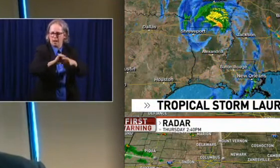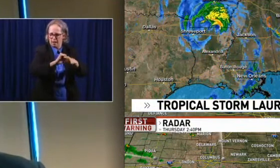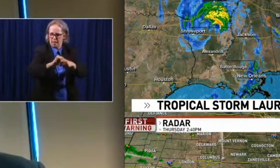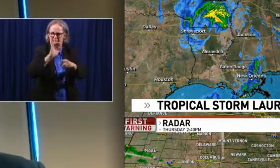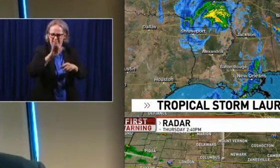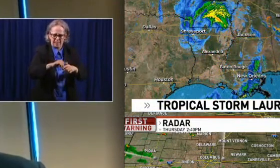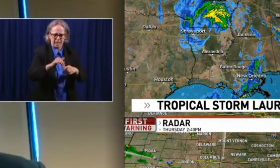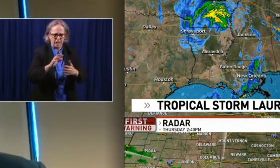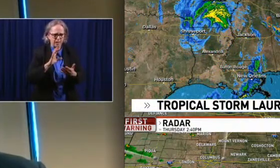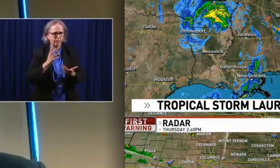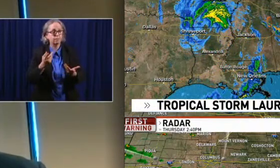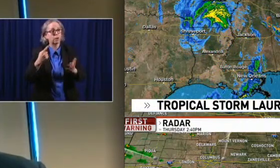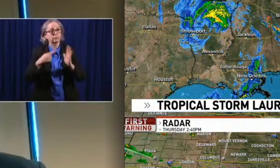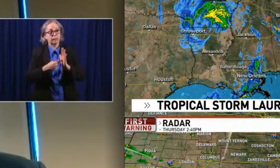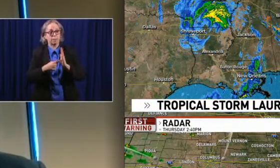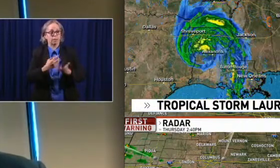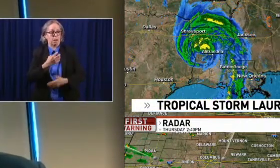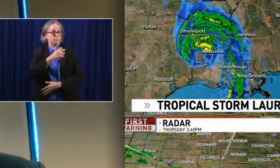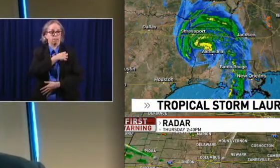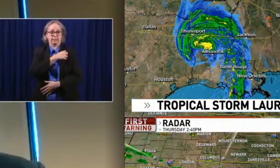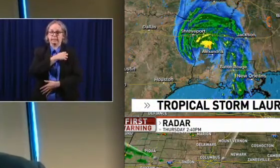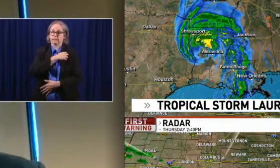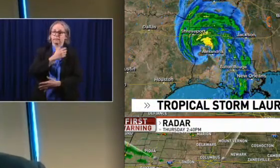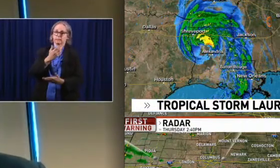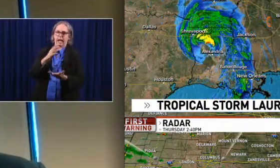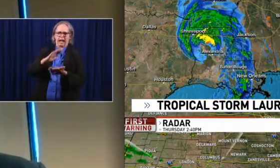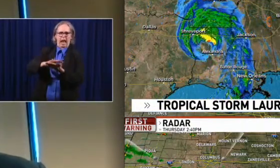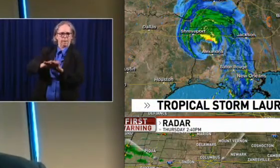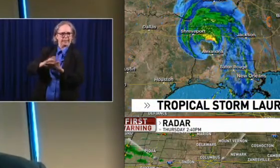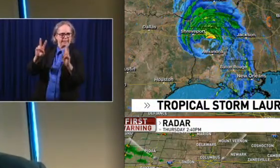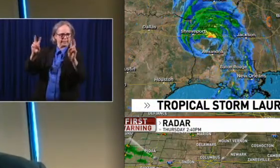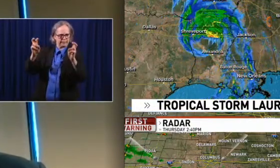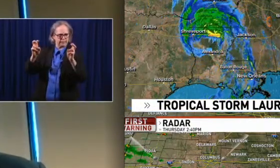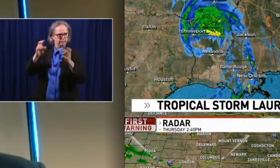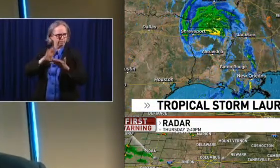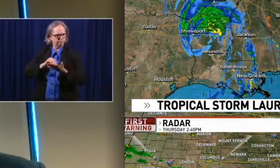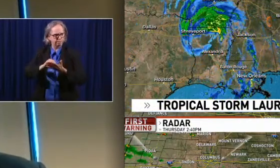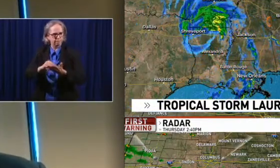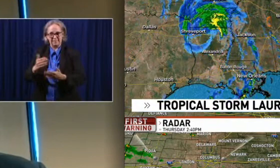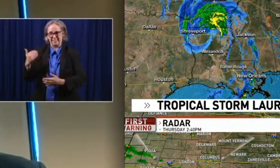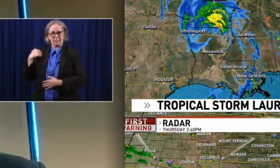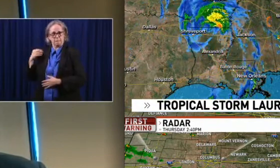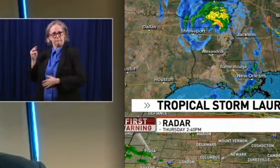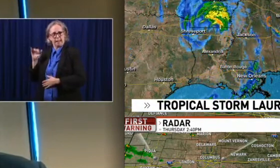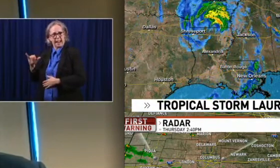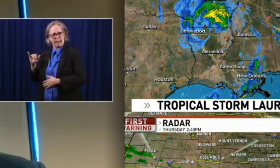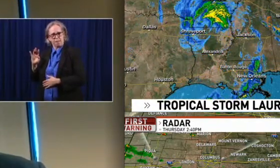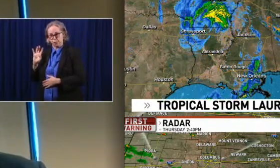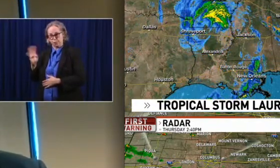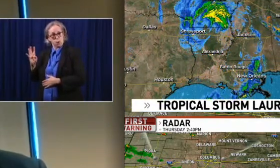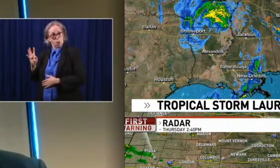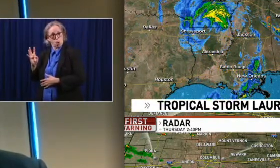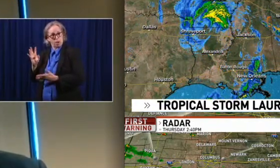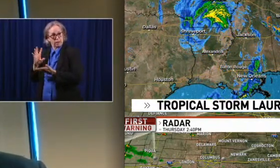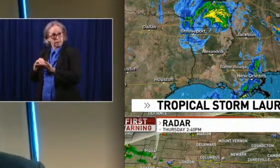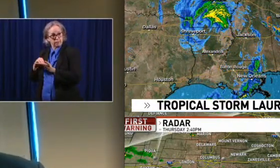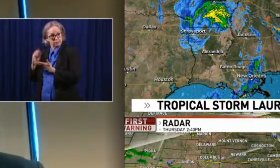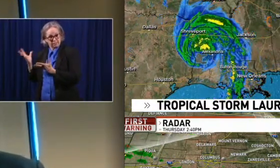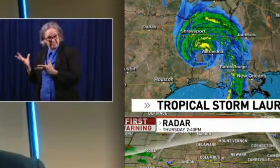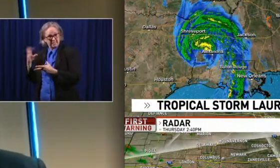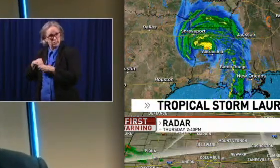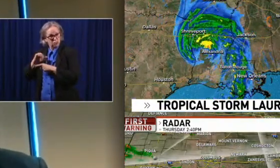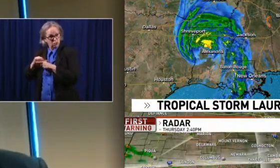police academy back in early May. We had 40 individuals being trained for the Cleveland Police Department